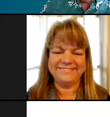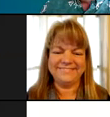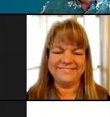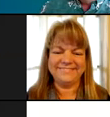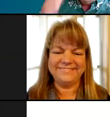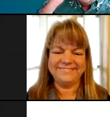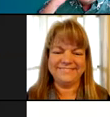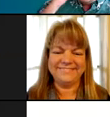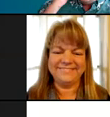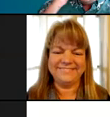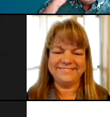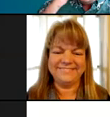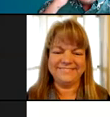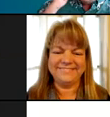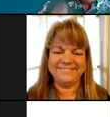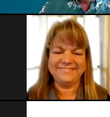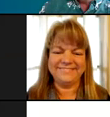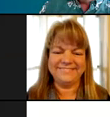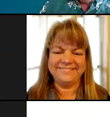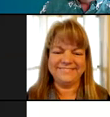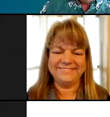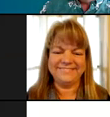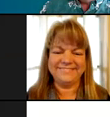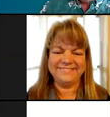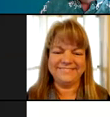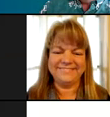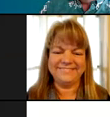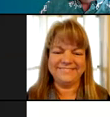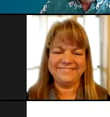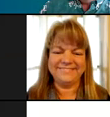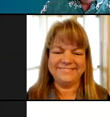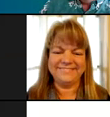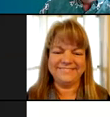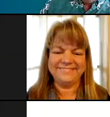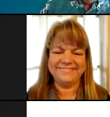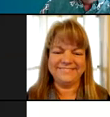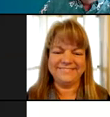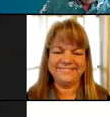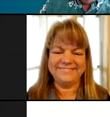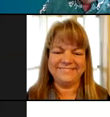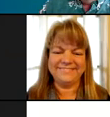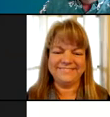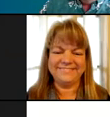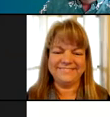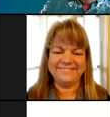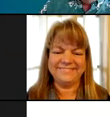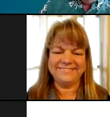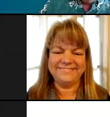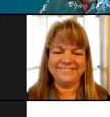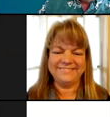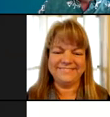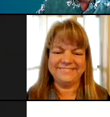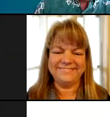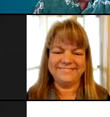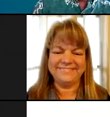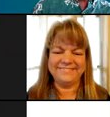way their screen looks. Now, I don't expect you to be any sort of, Zoom pros,